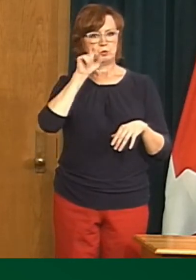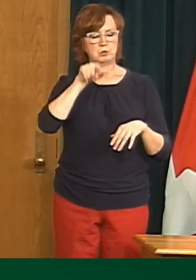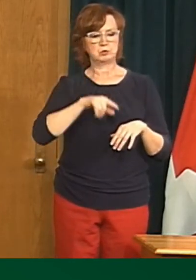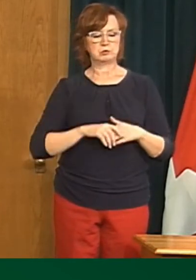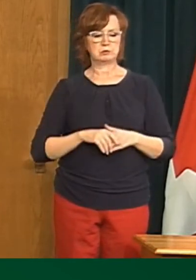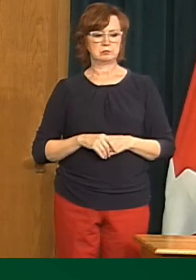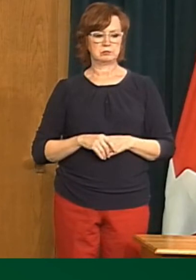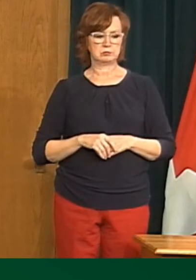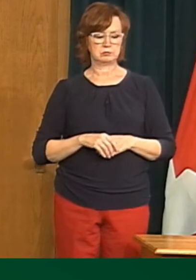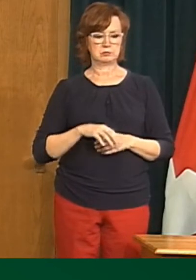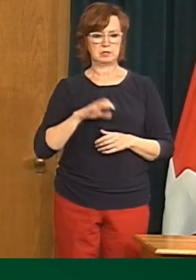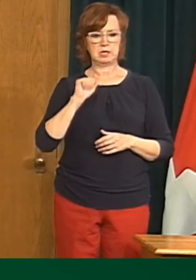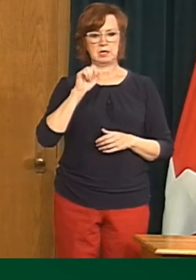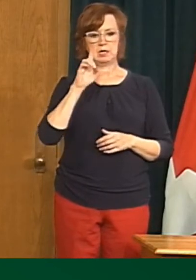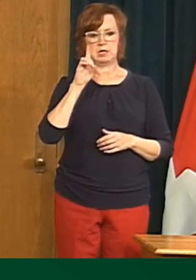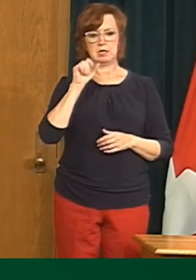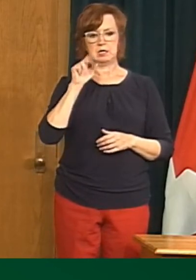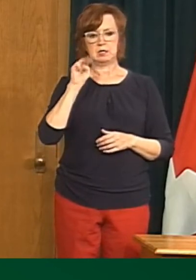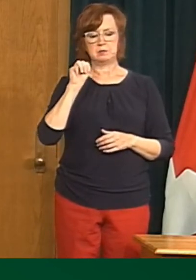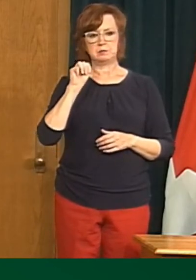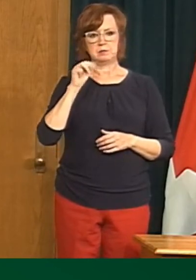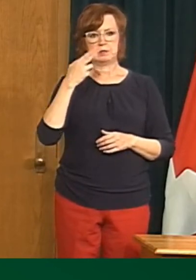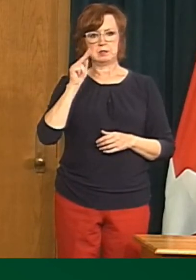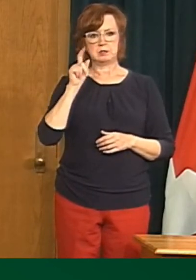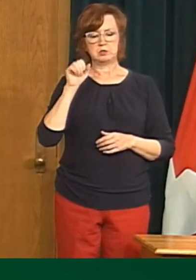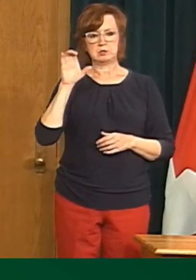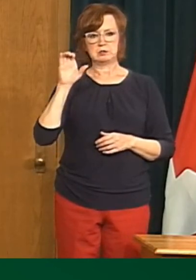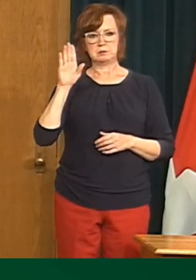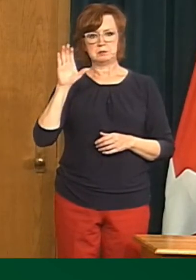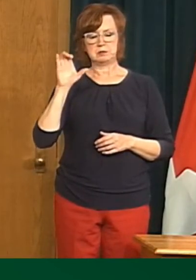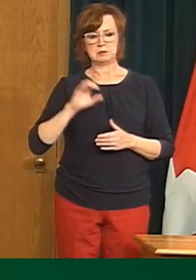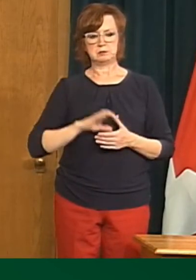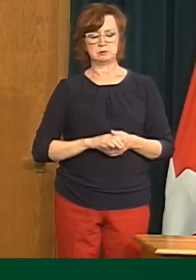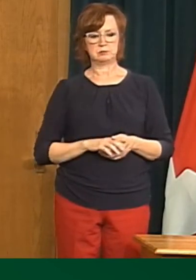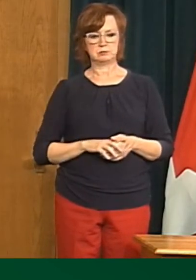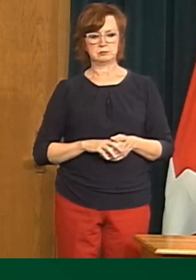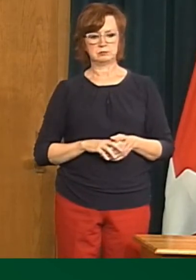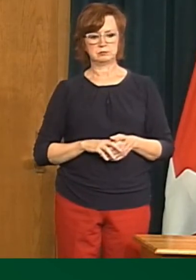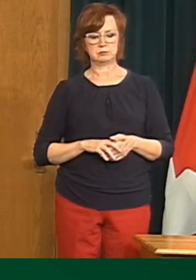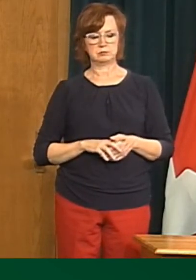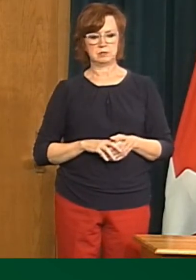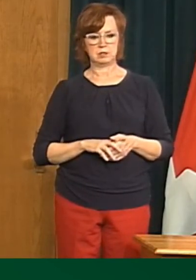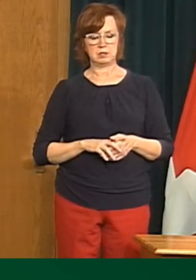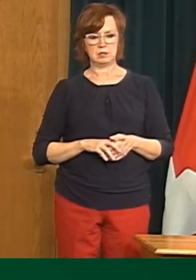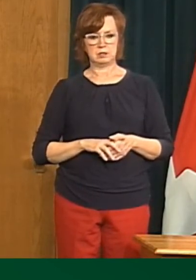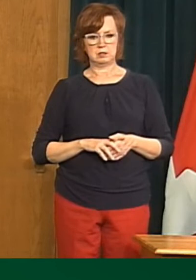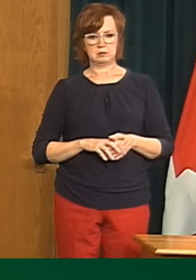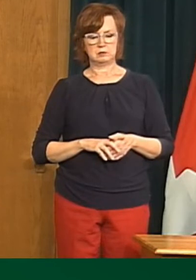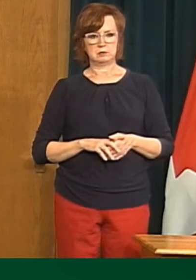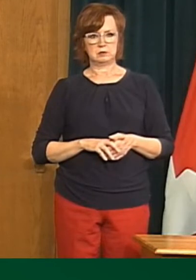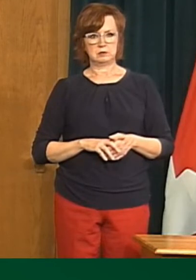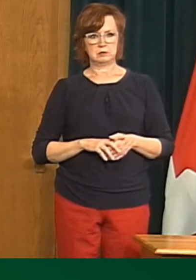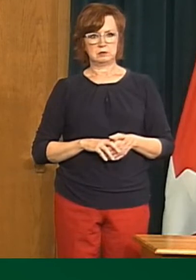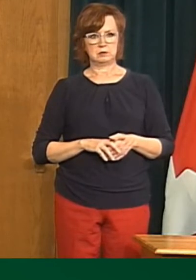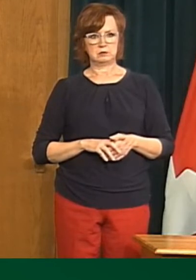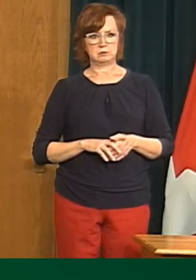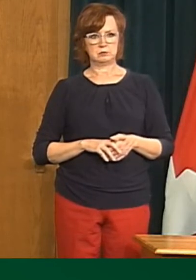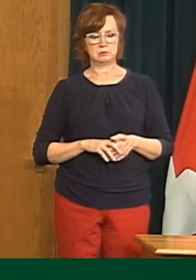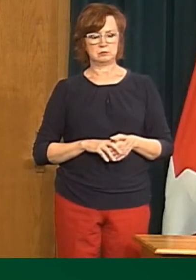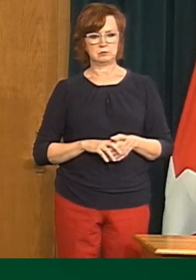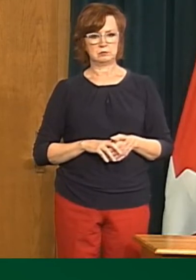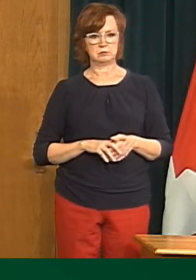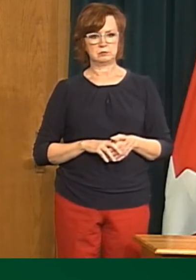have Adam Hunter with CBC. Hi, I have a question about the deaths and the reporting of the deaths that have been